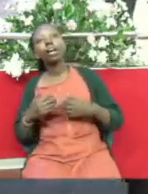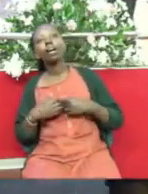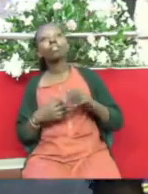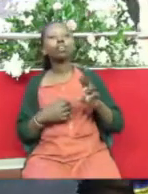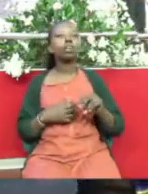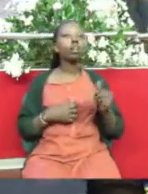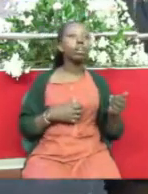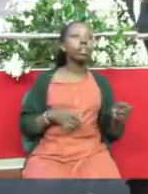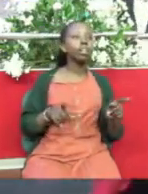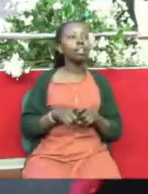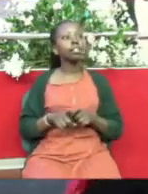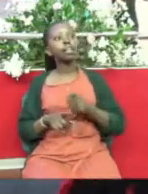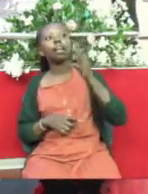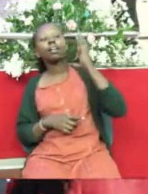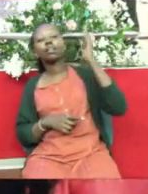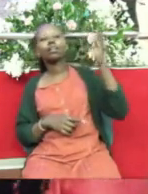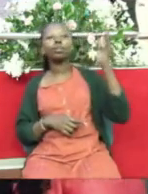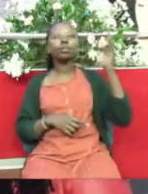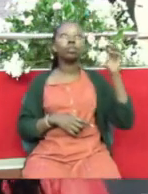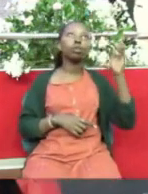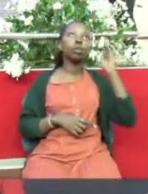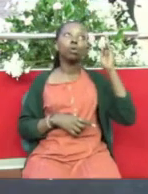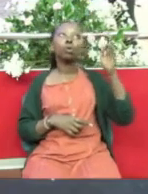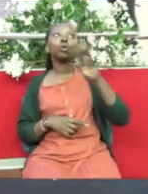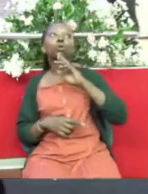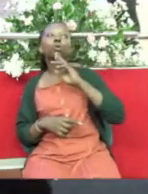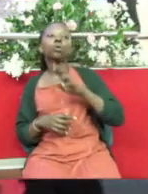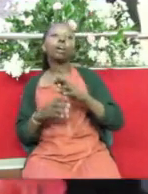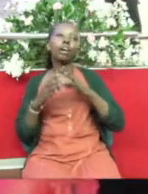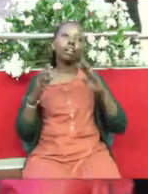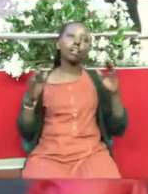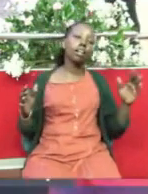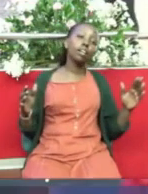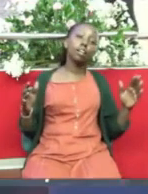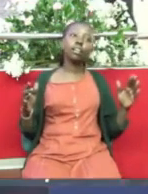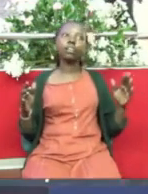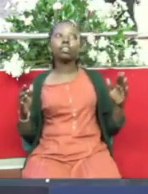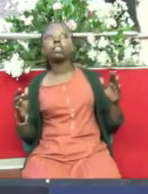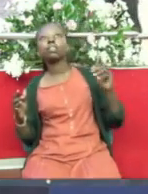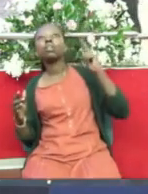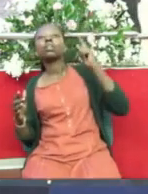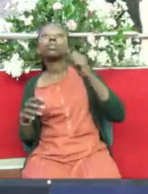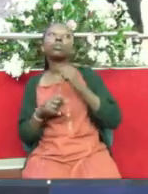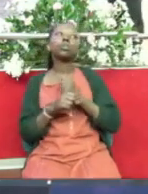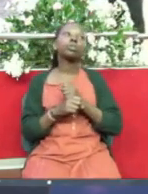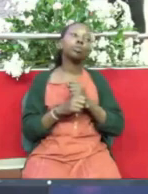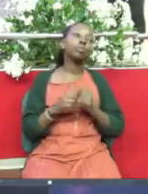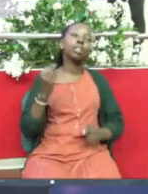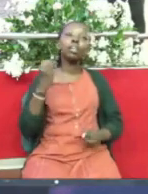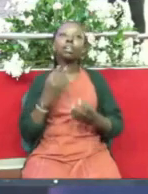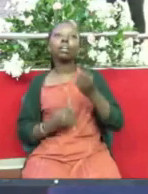There is no one else like you. You are great. You do